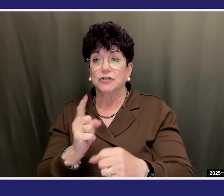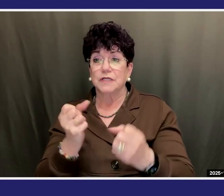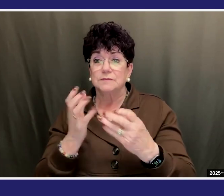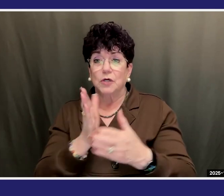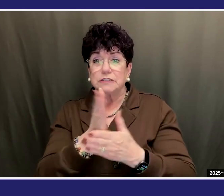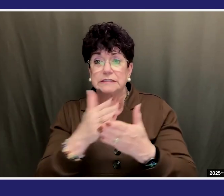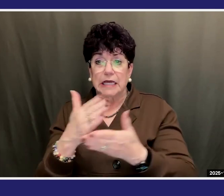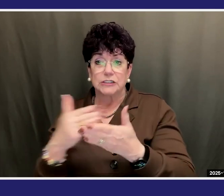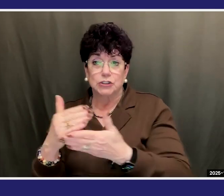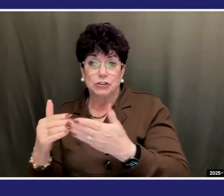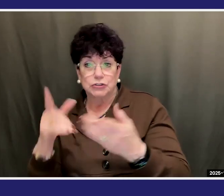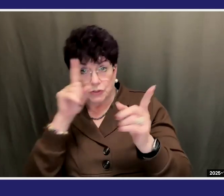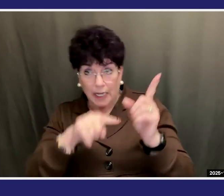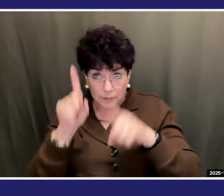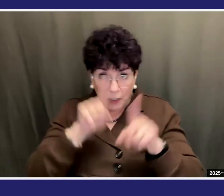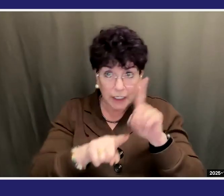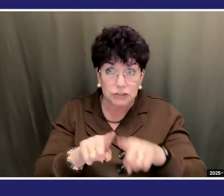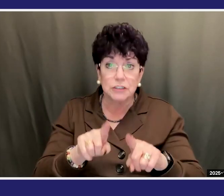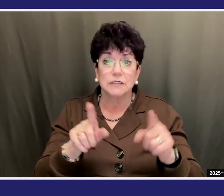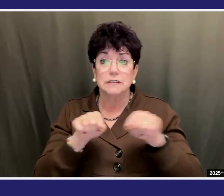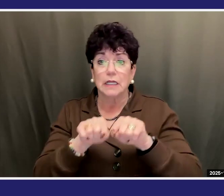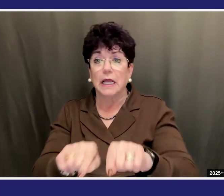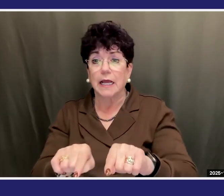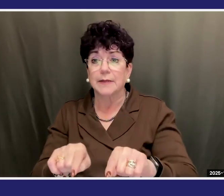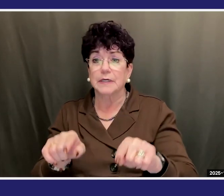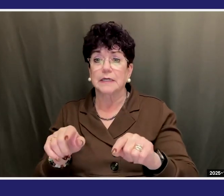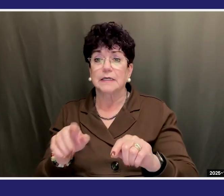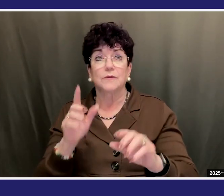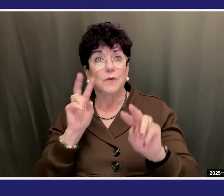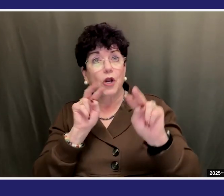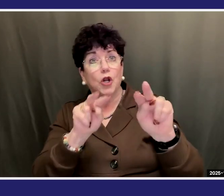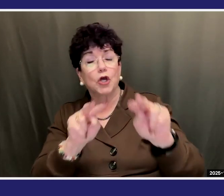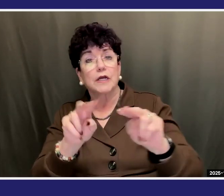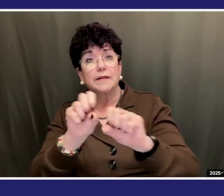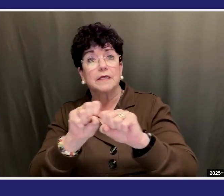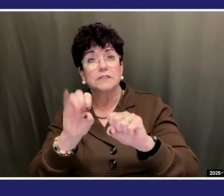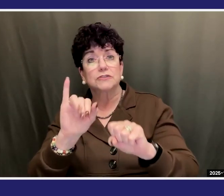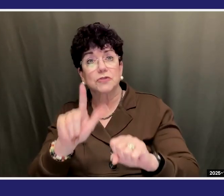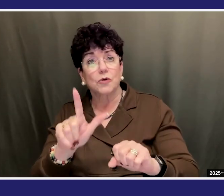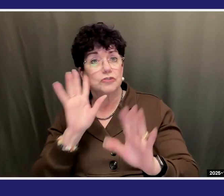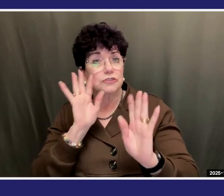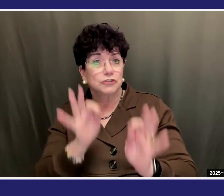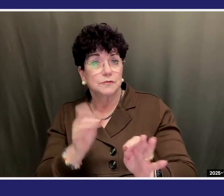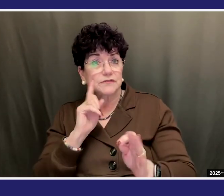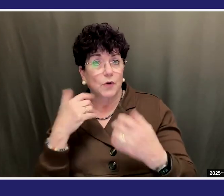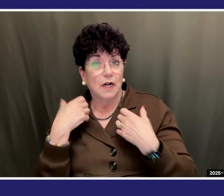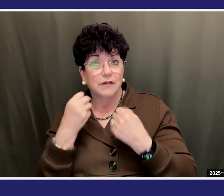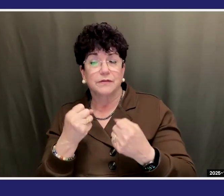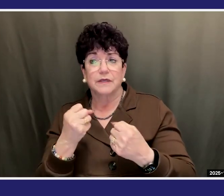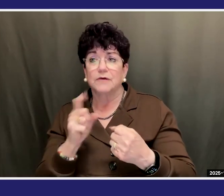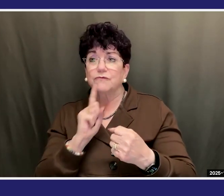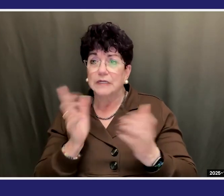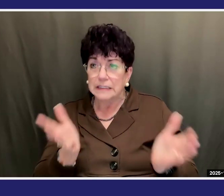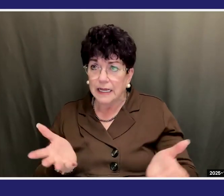collaboration, blending and braiding of funds. We want to have an upstream focus looking at the social determinants of health. And again, really